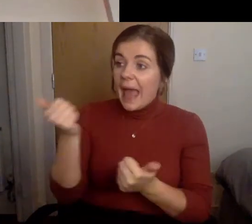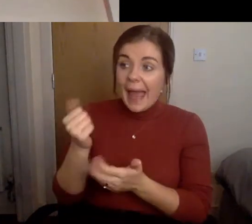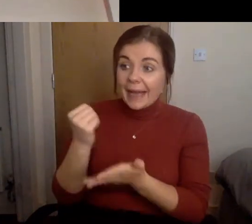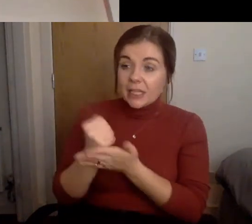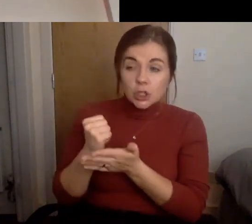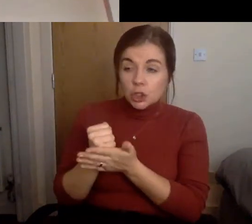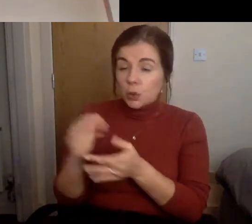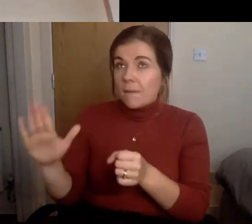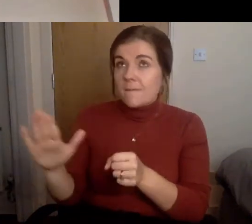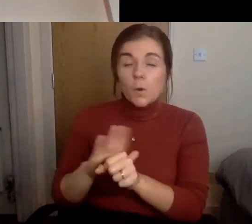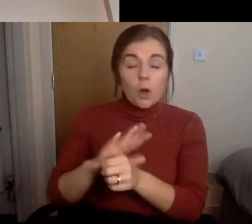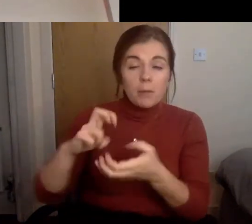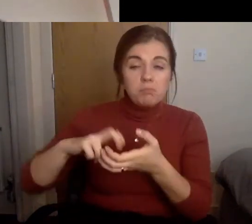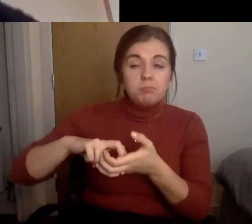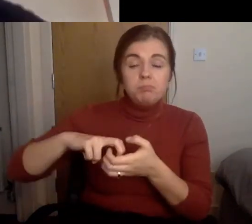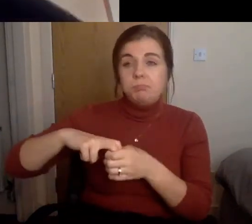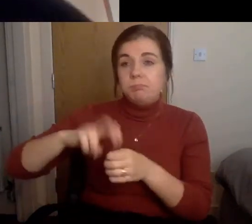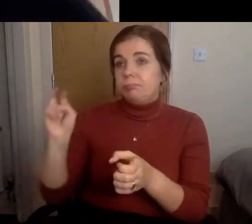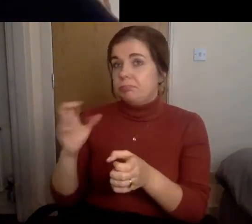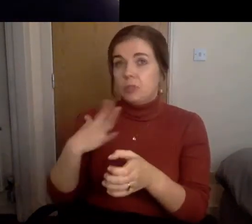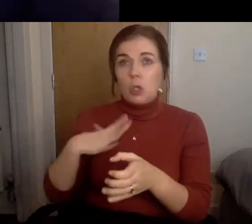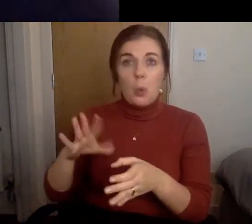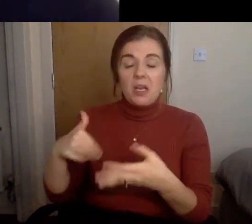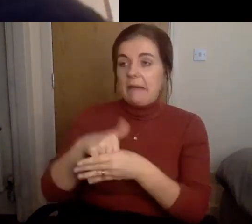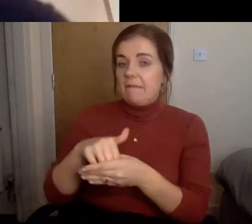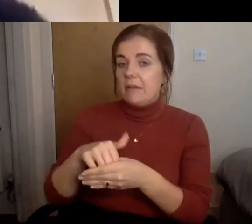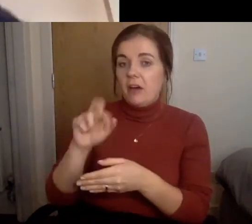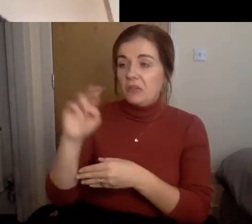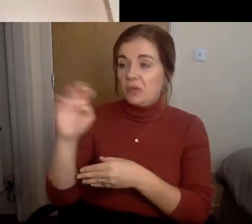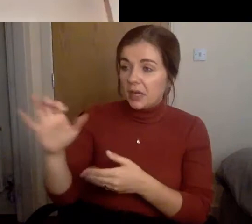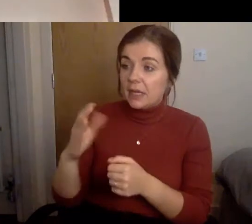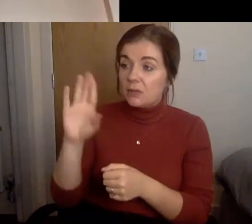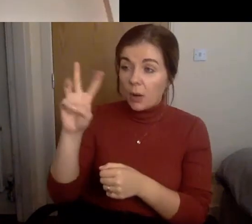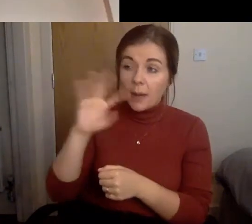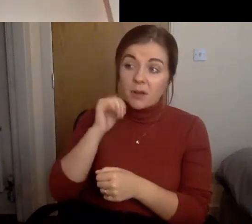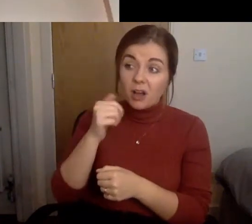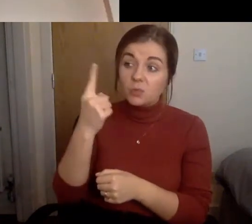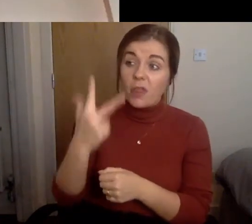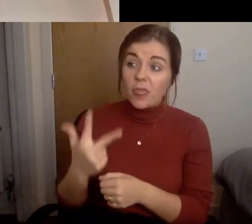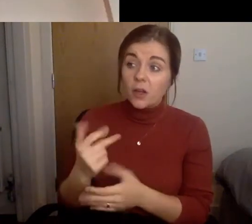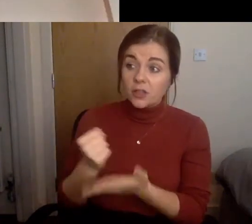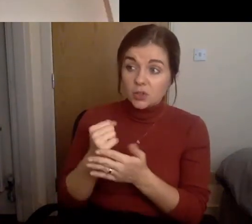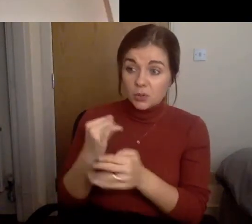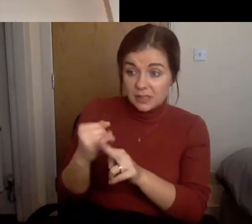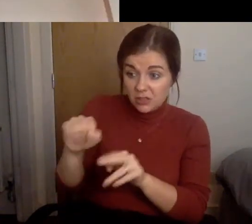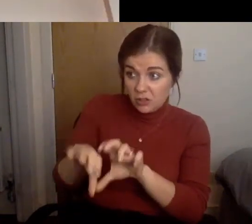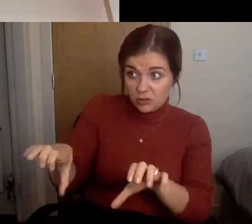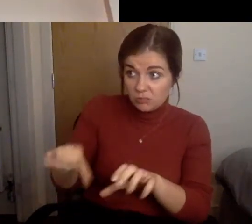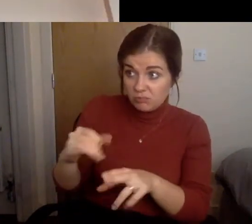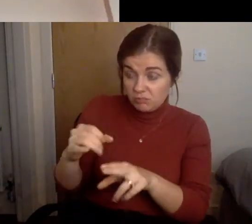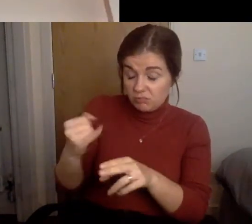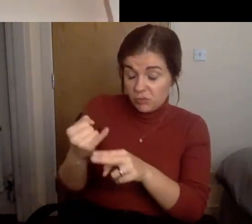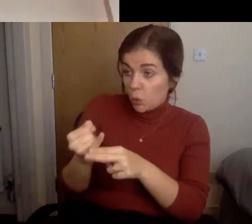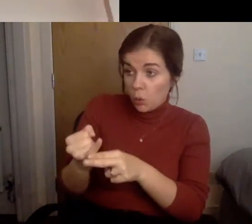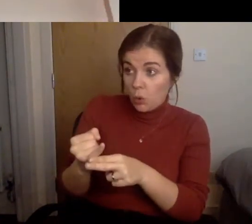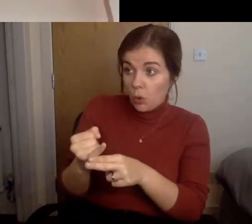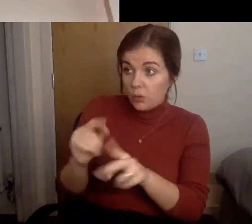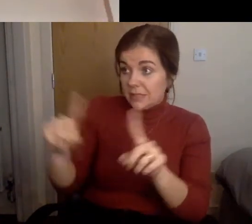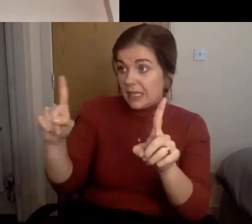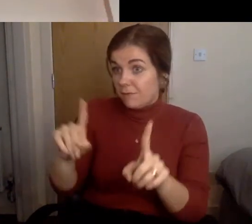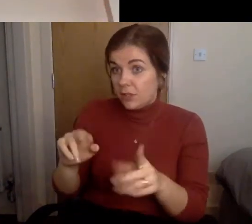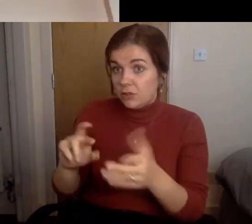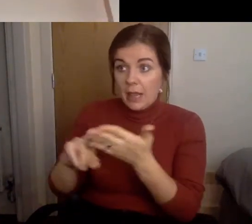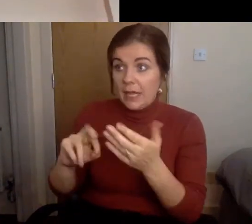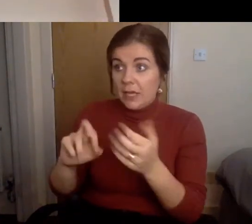like you have a third of the students in your school are non-Catholic? Have you experienced any students who are be it different